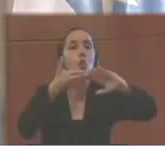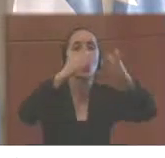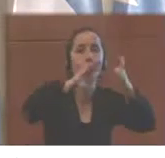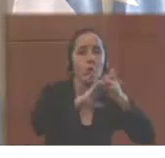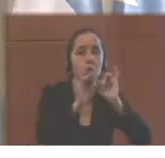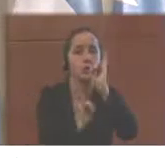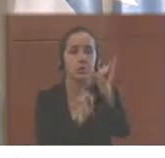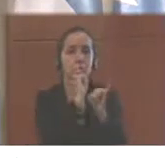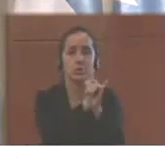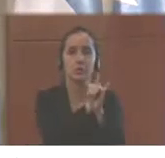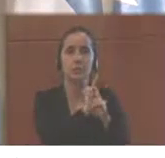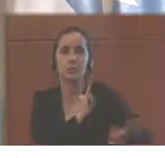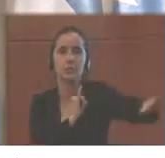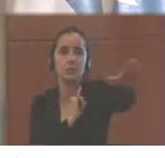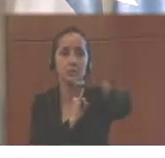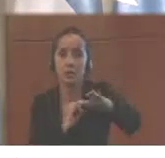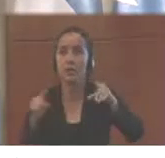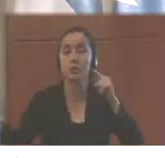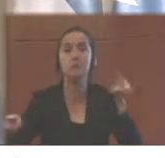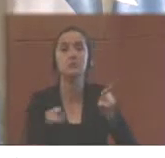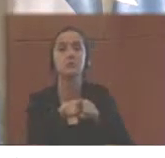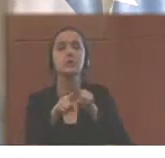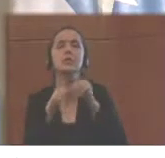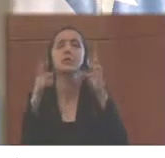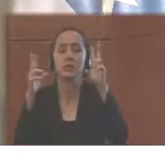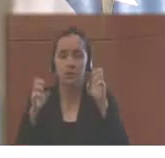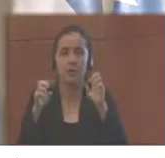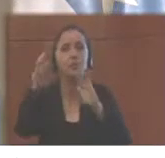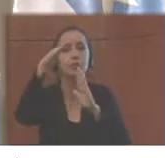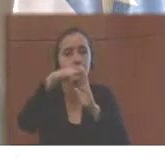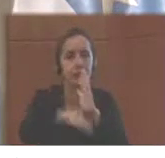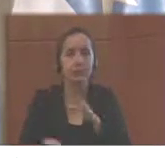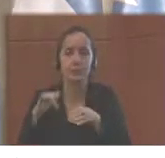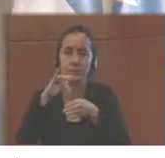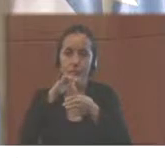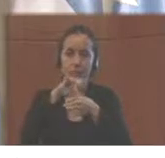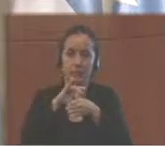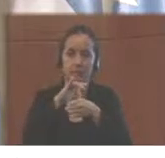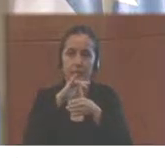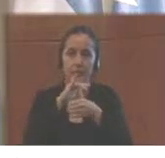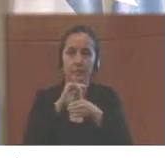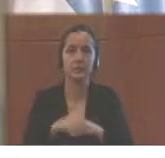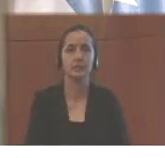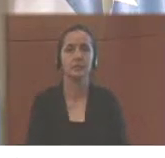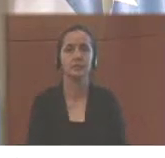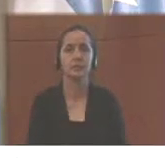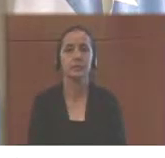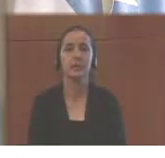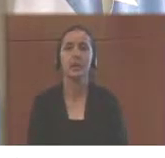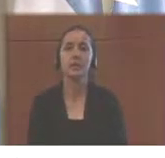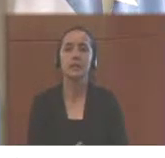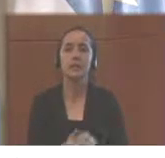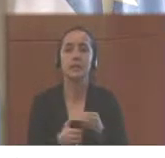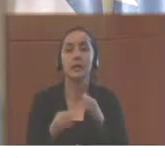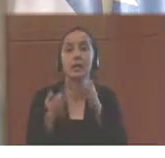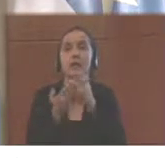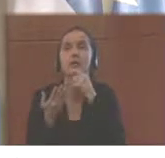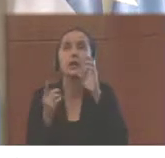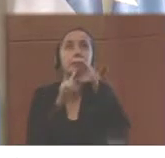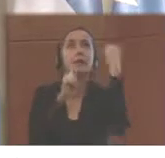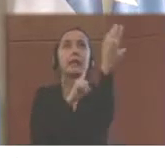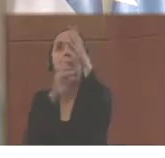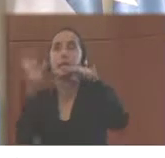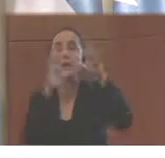the isthmus and the international community to understand the issues and the concerns. Adaptation to